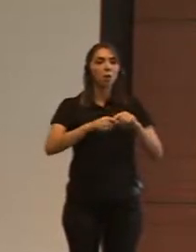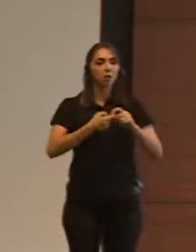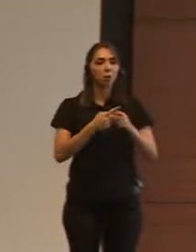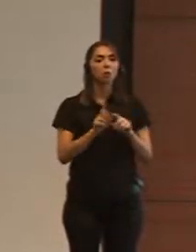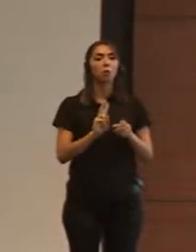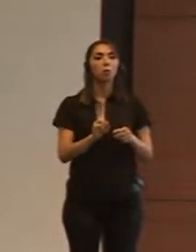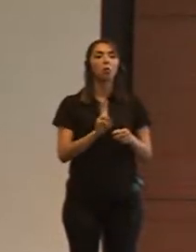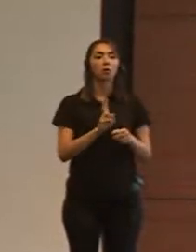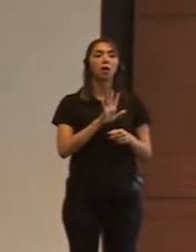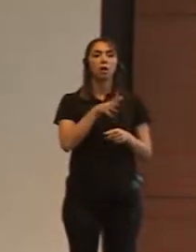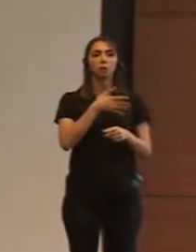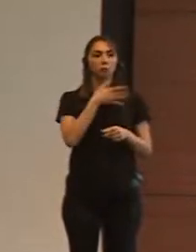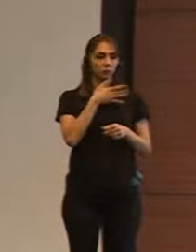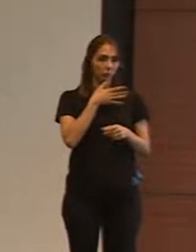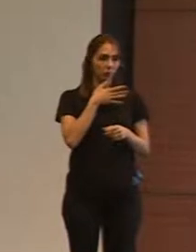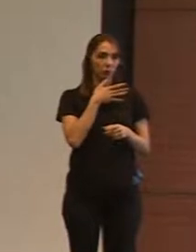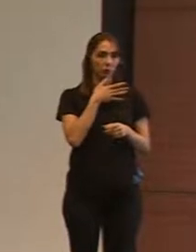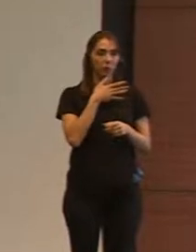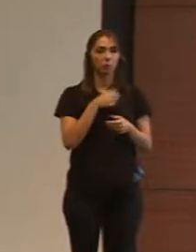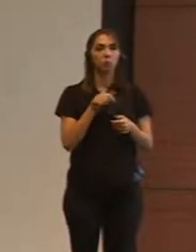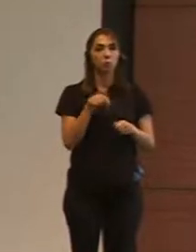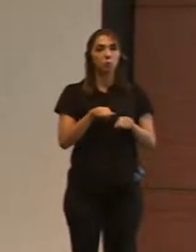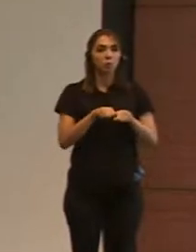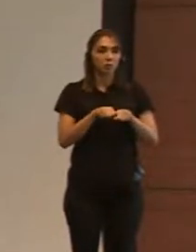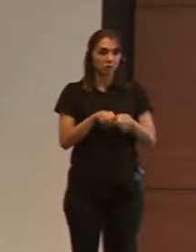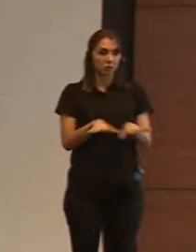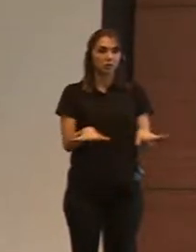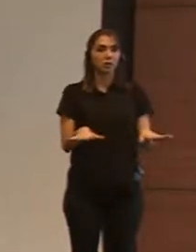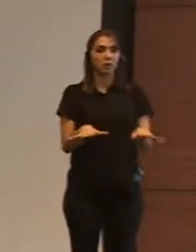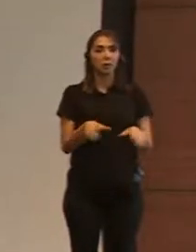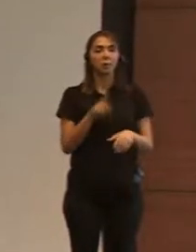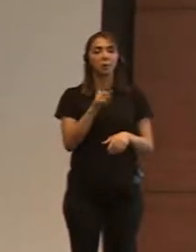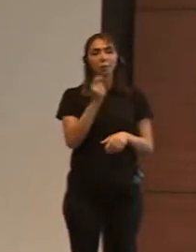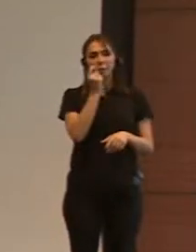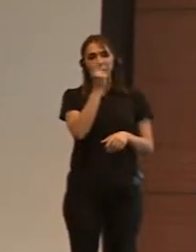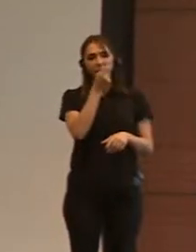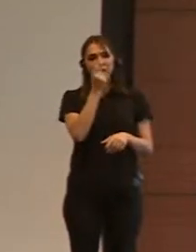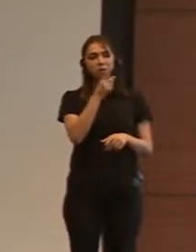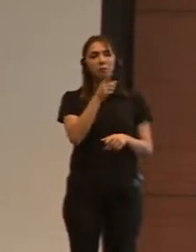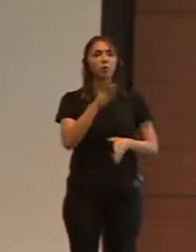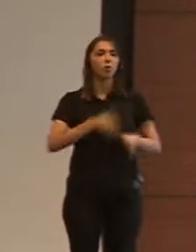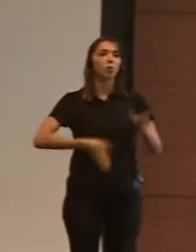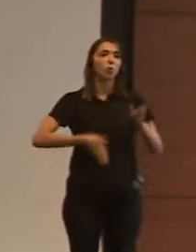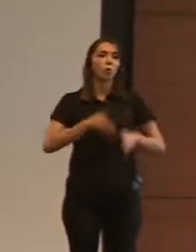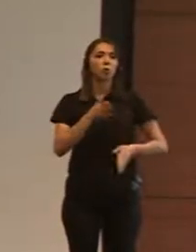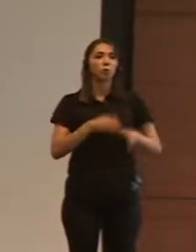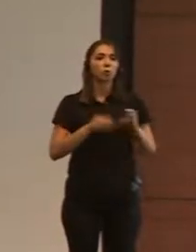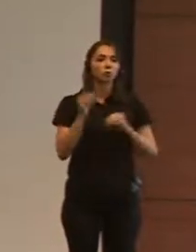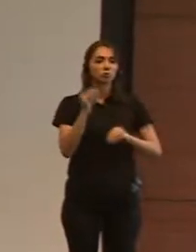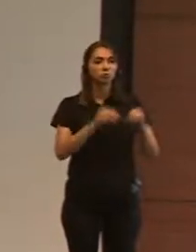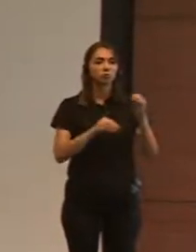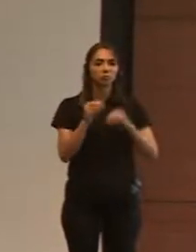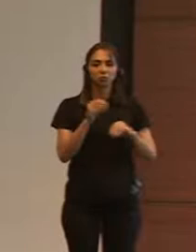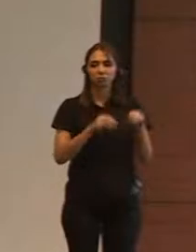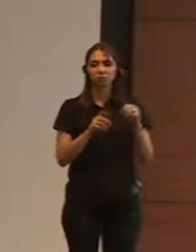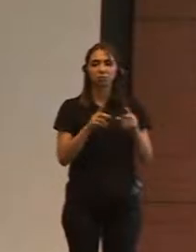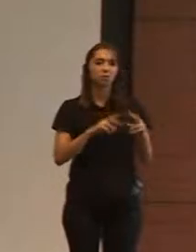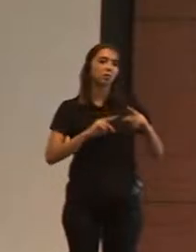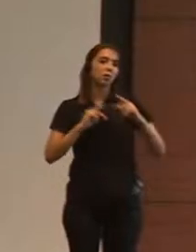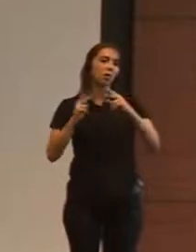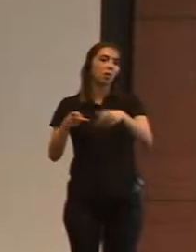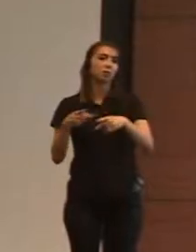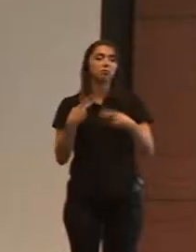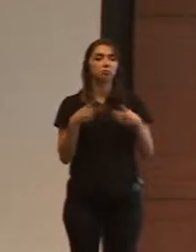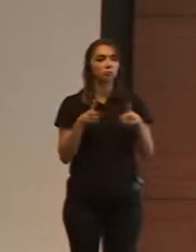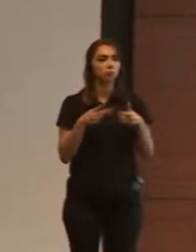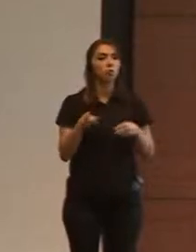warns decision making has a mathematical modeling and this is a simple robot made of lego we